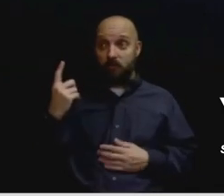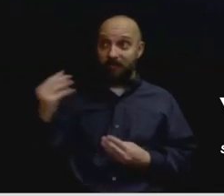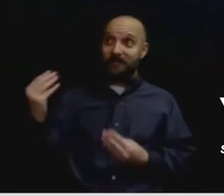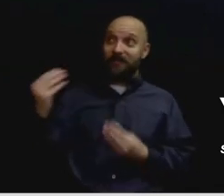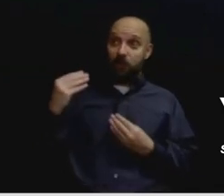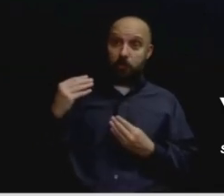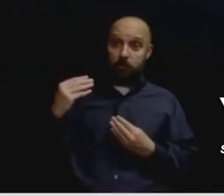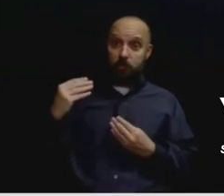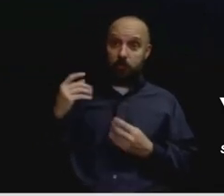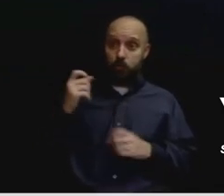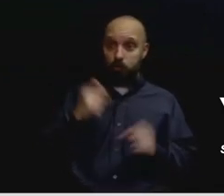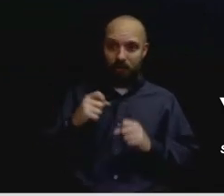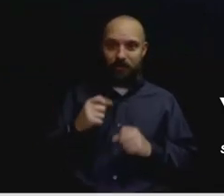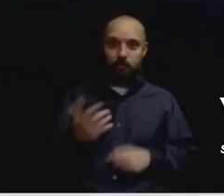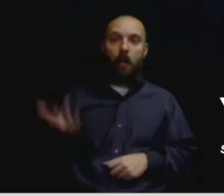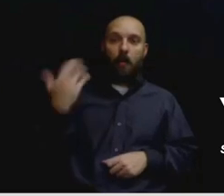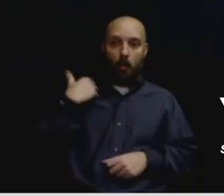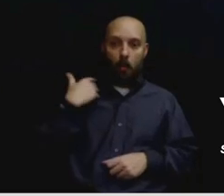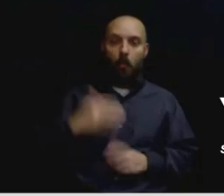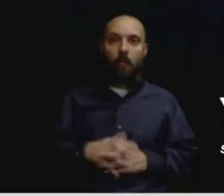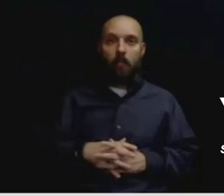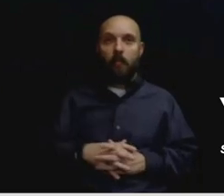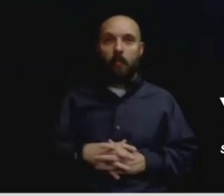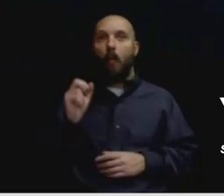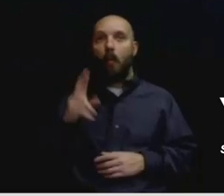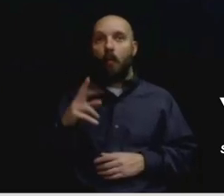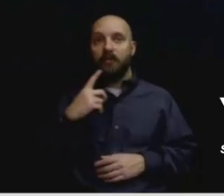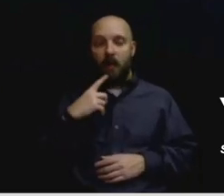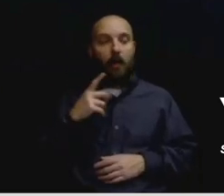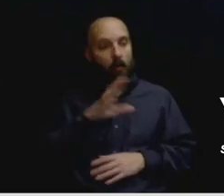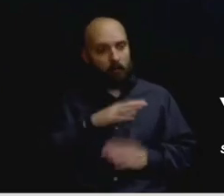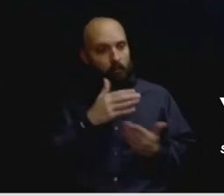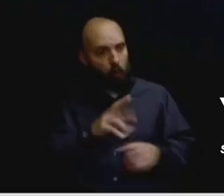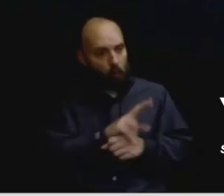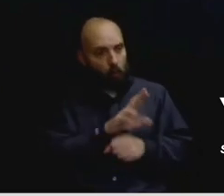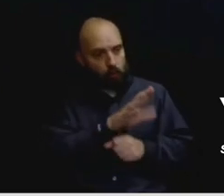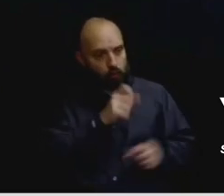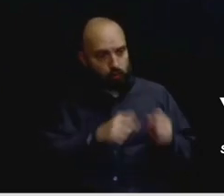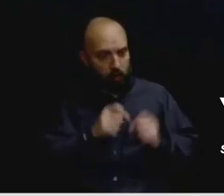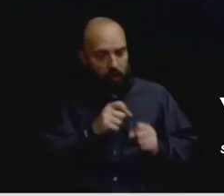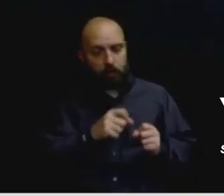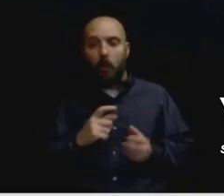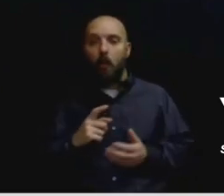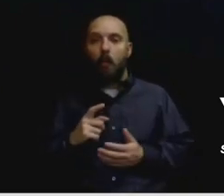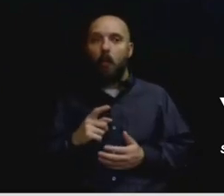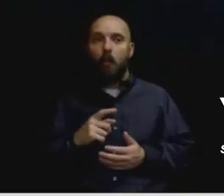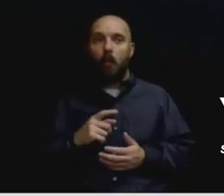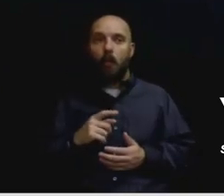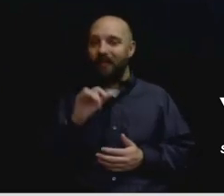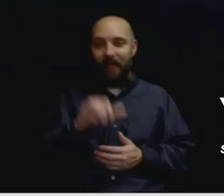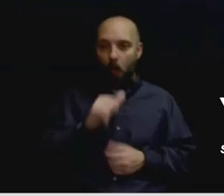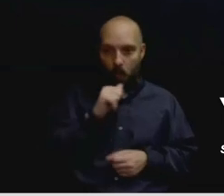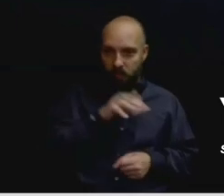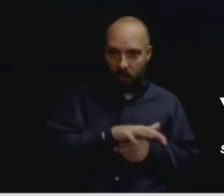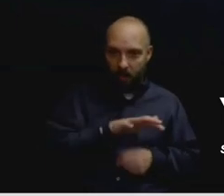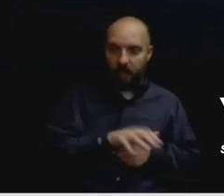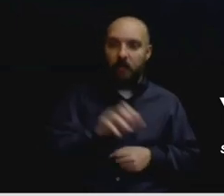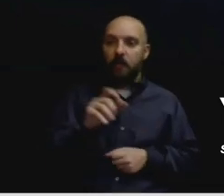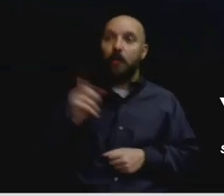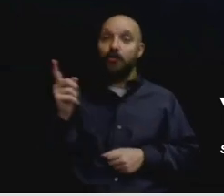a little while ago, or saying use your strategies, what wasn't enough. So I would